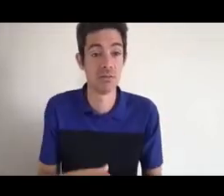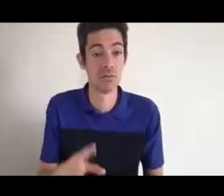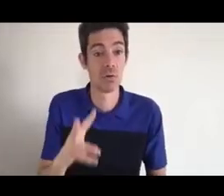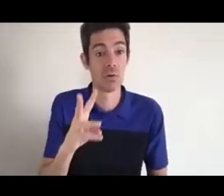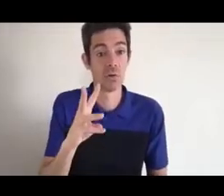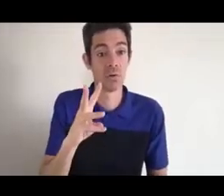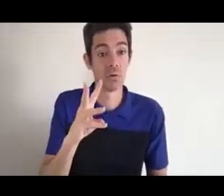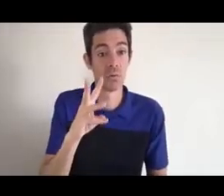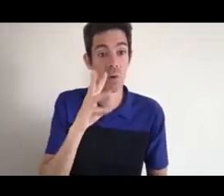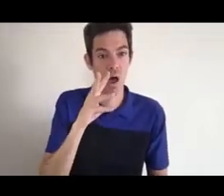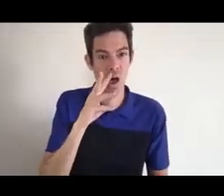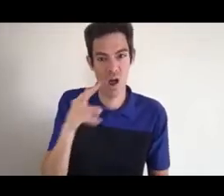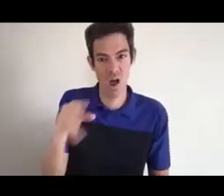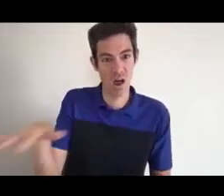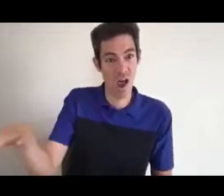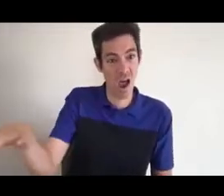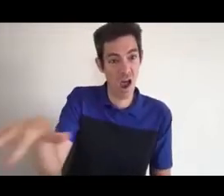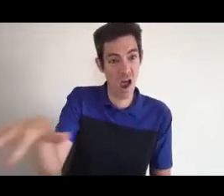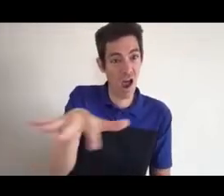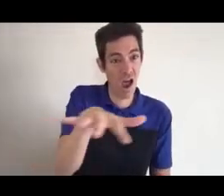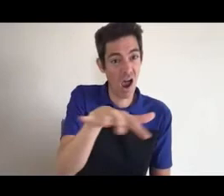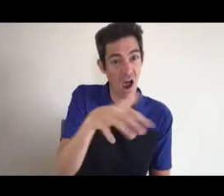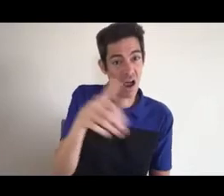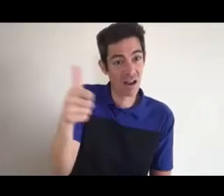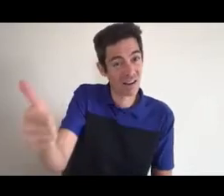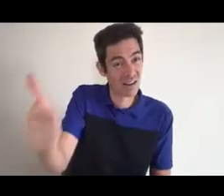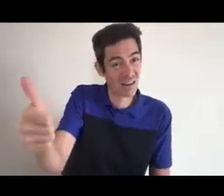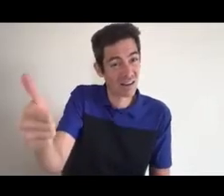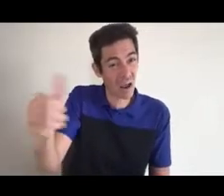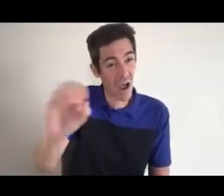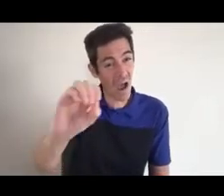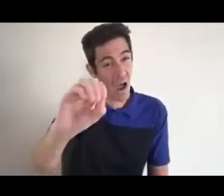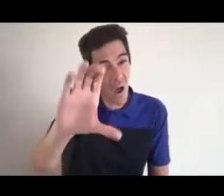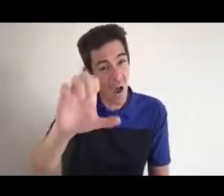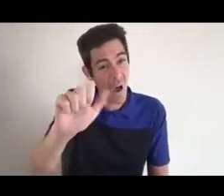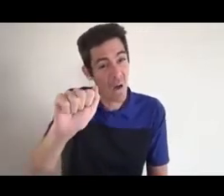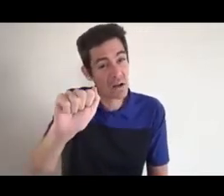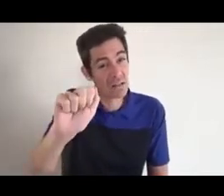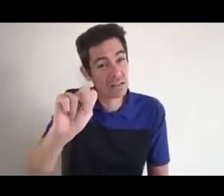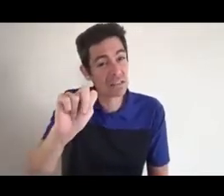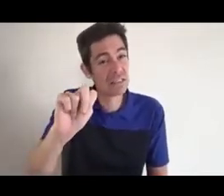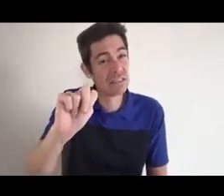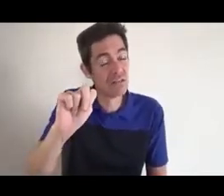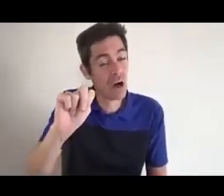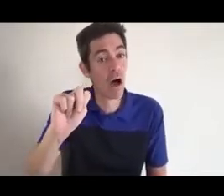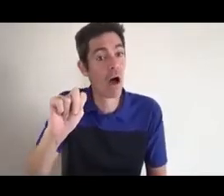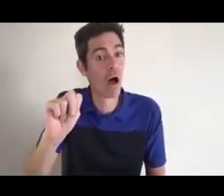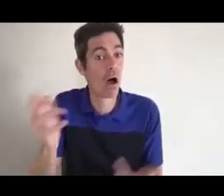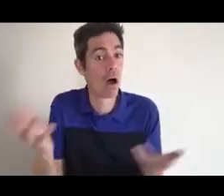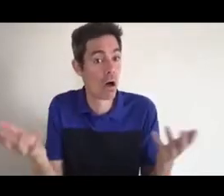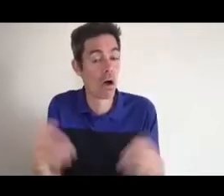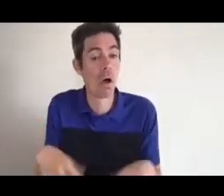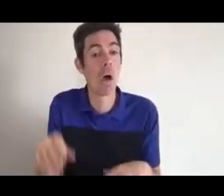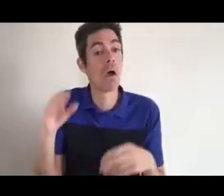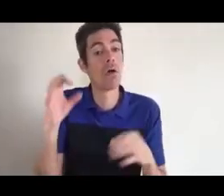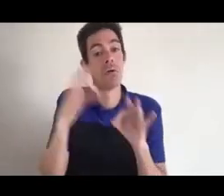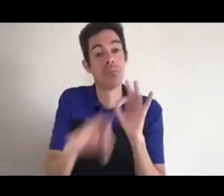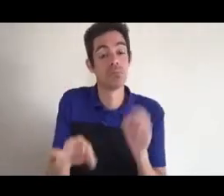So if you want to emphasize the water here itself is the ocean.